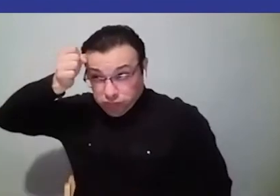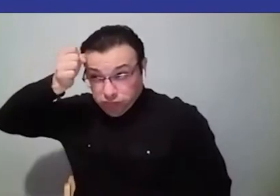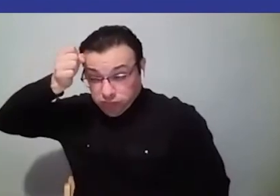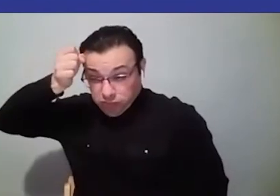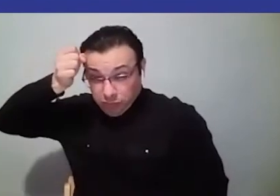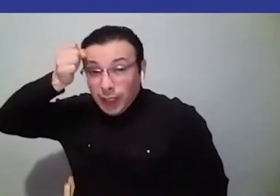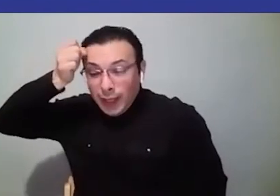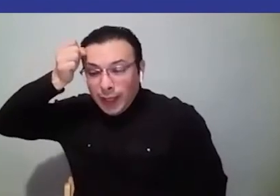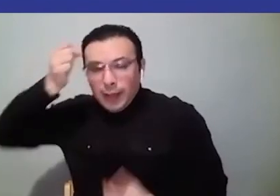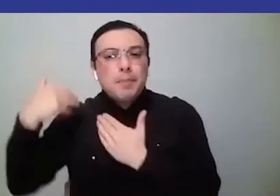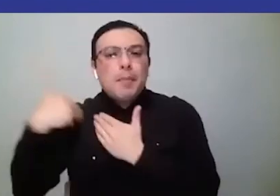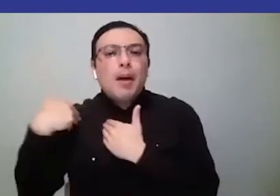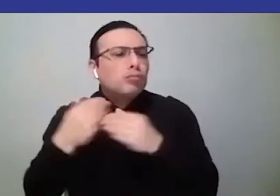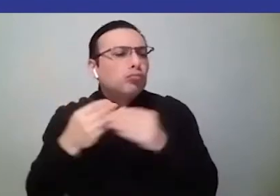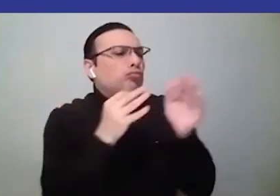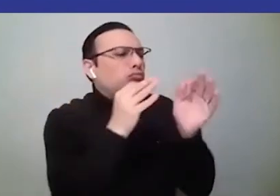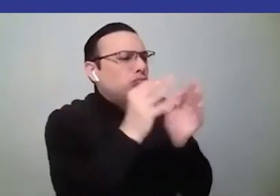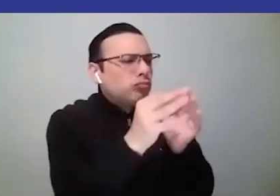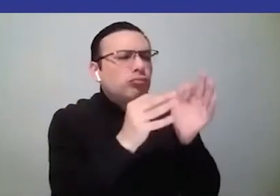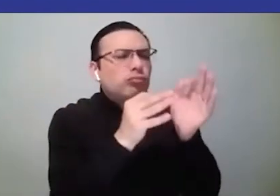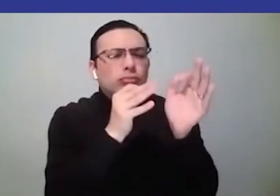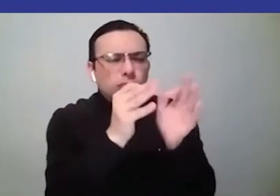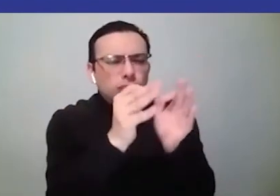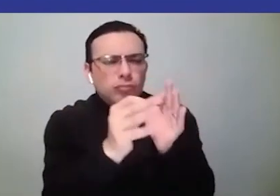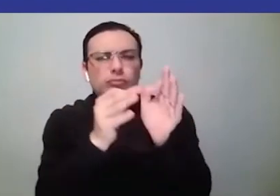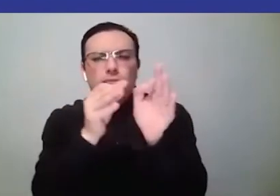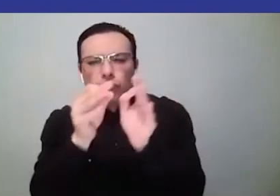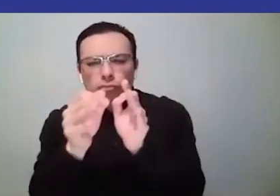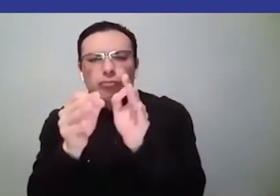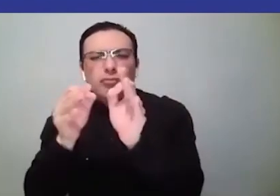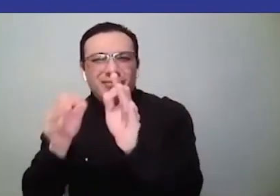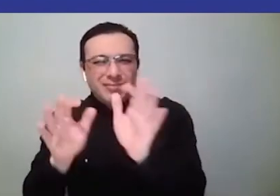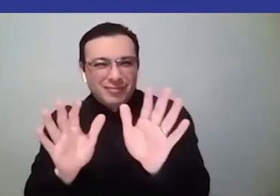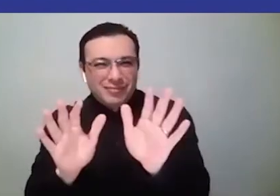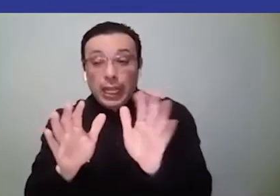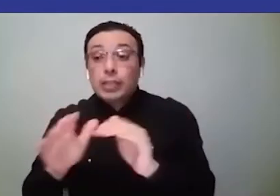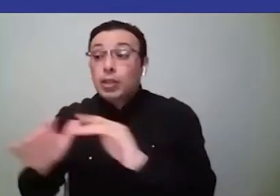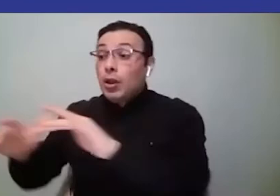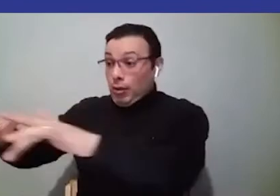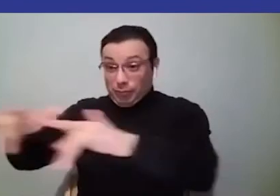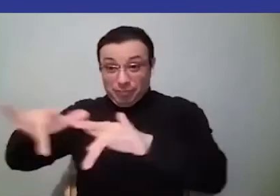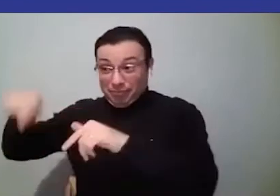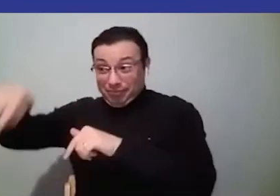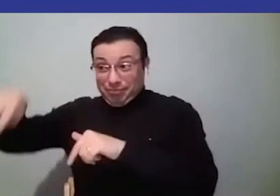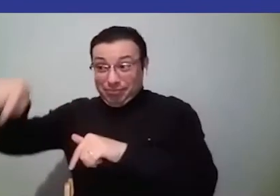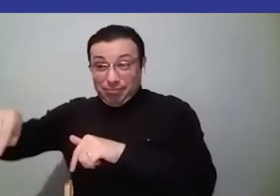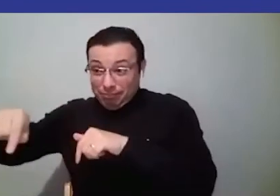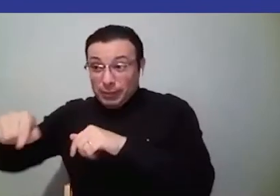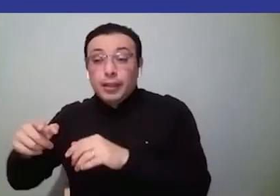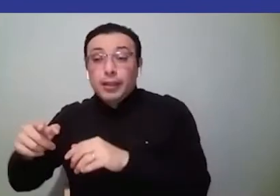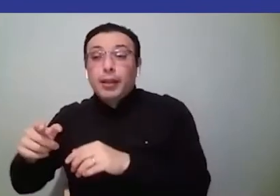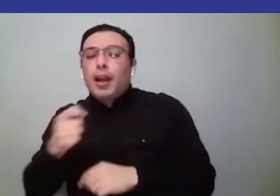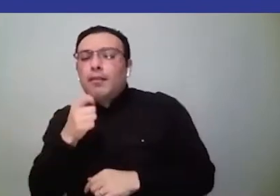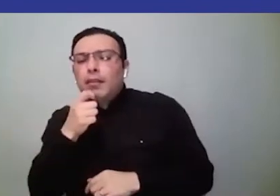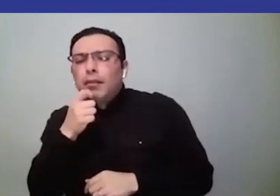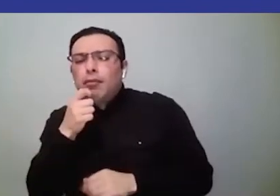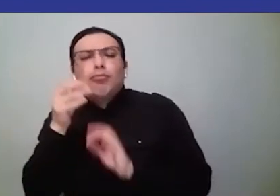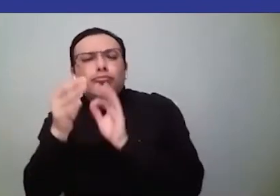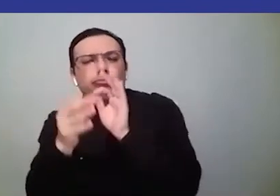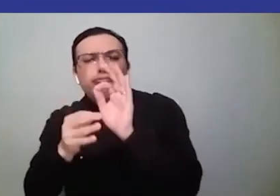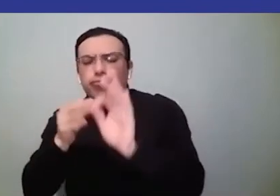about how those recordings fit into this idea of archive, or if they need to. They are, to me, they feel like something